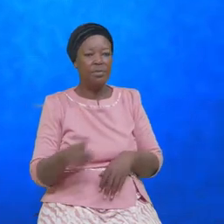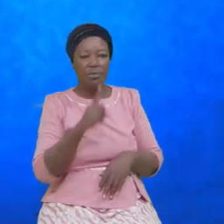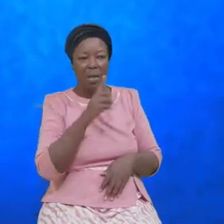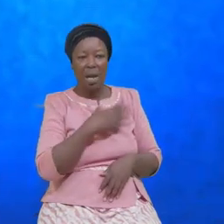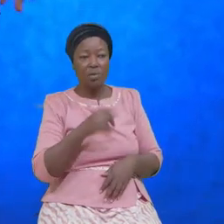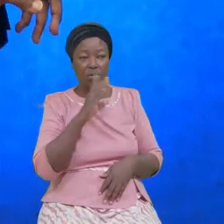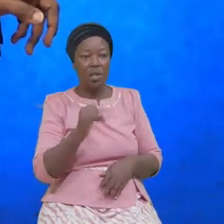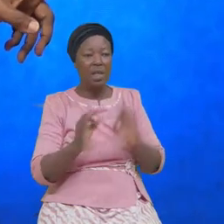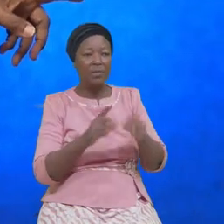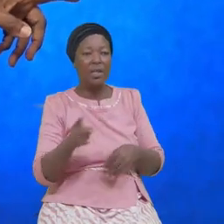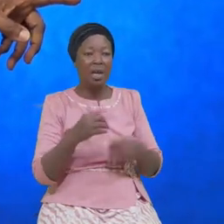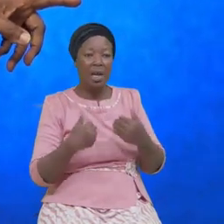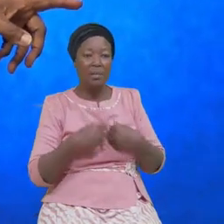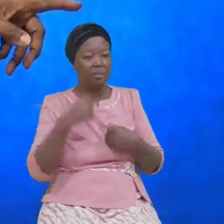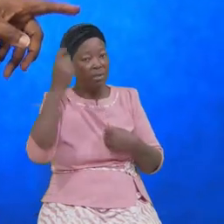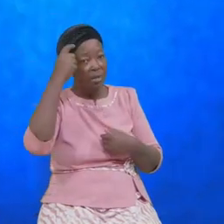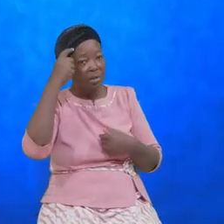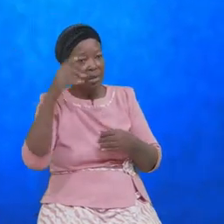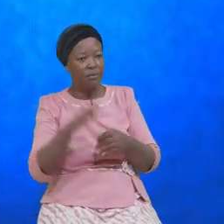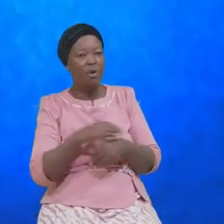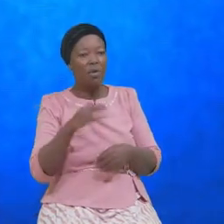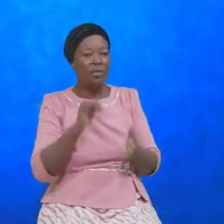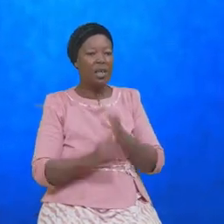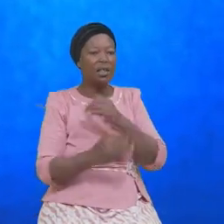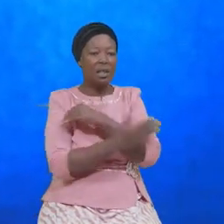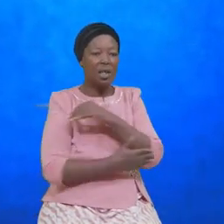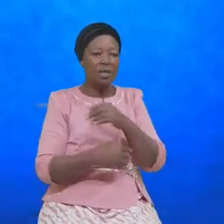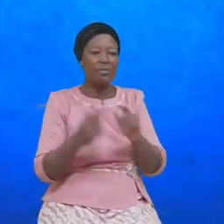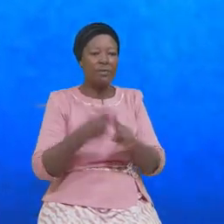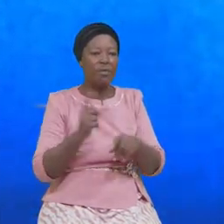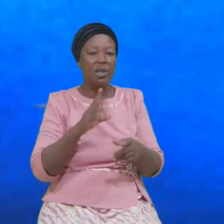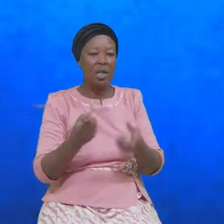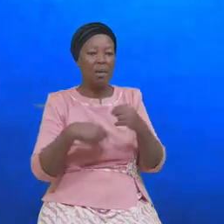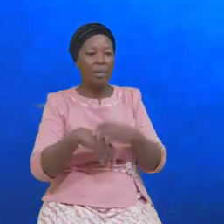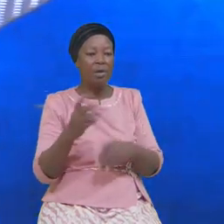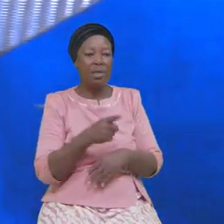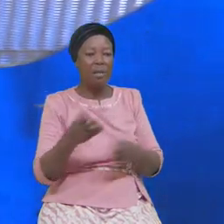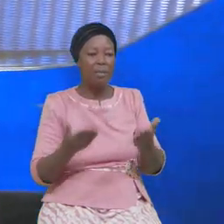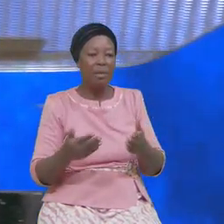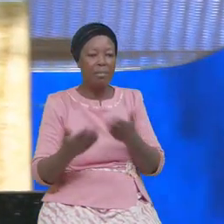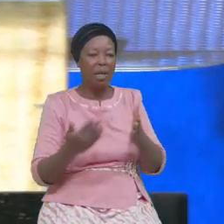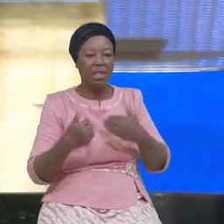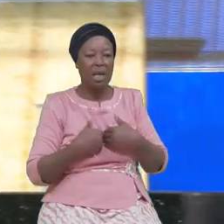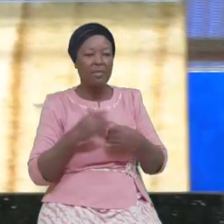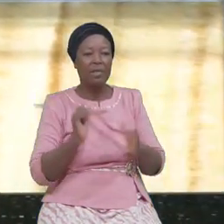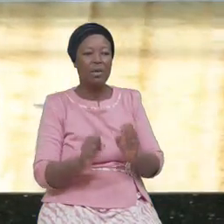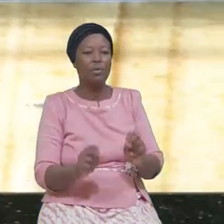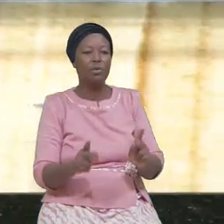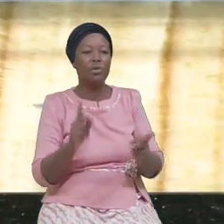that country from whence they came out, they might have had opportunity to